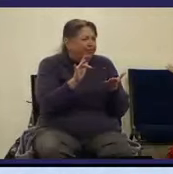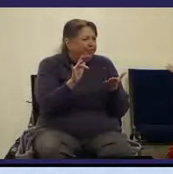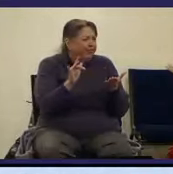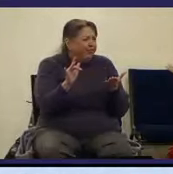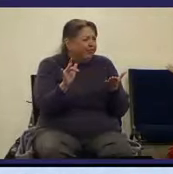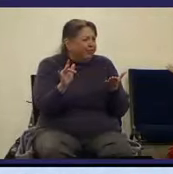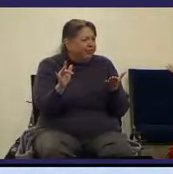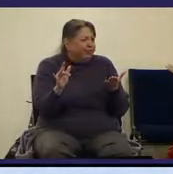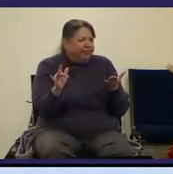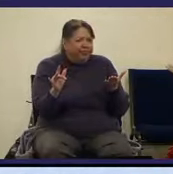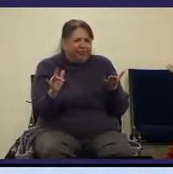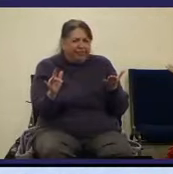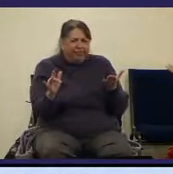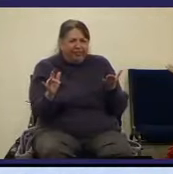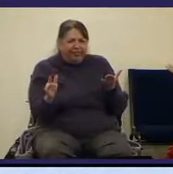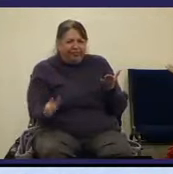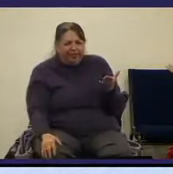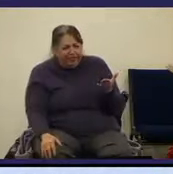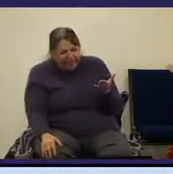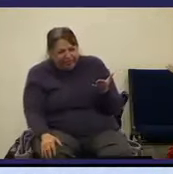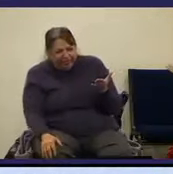that?